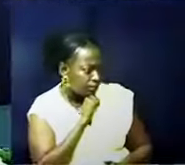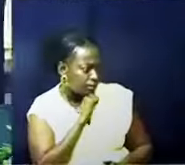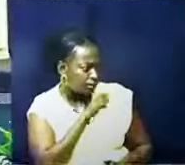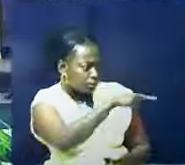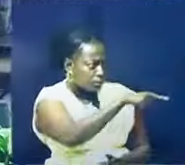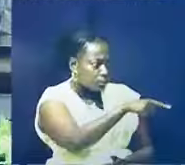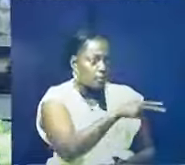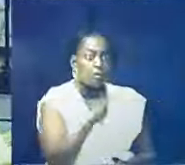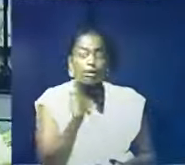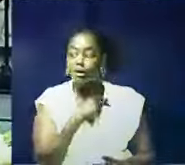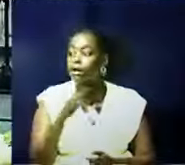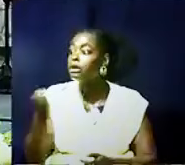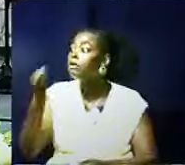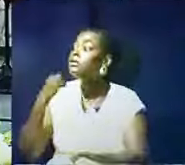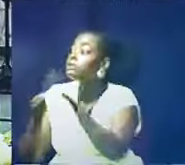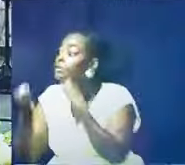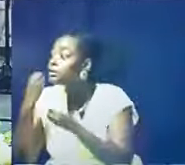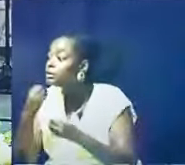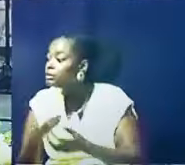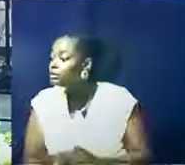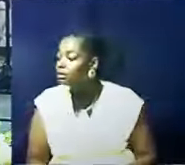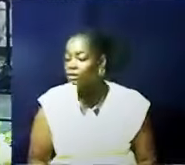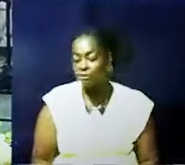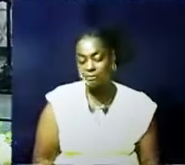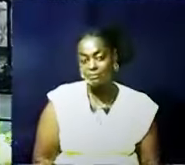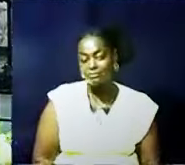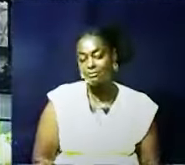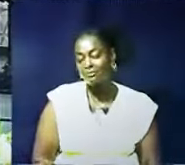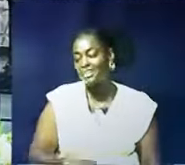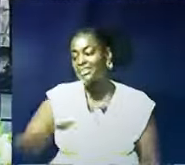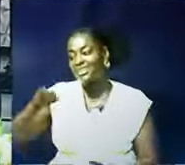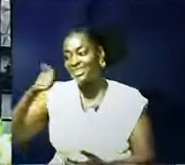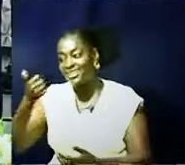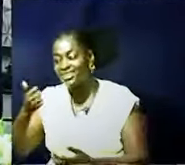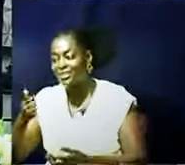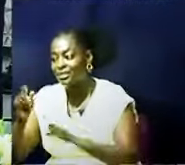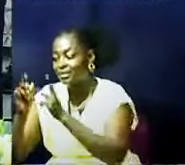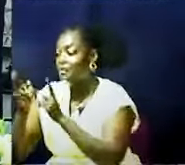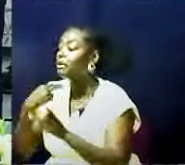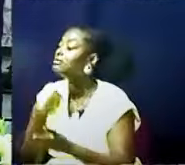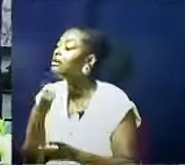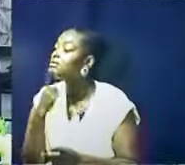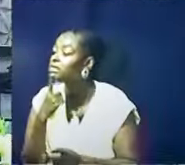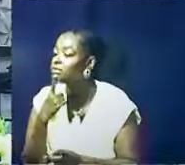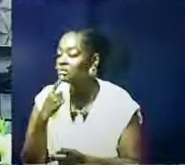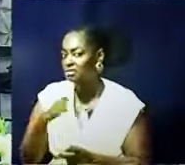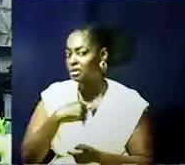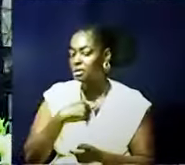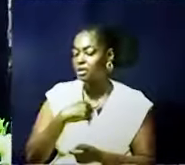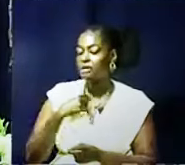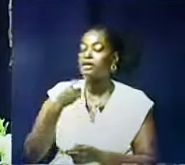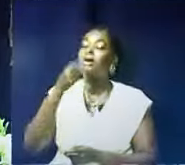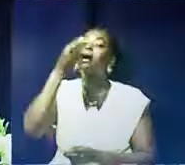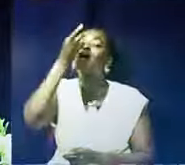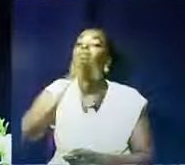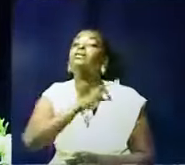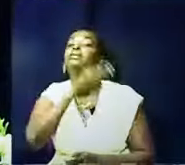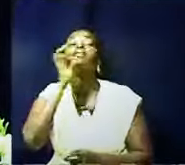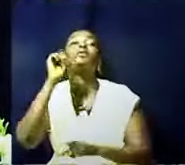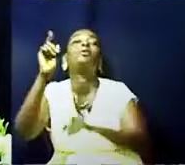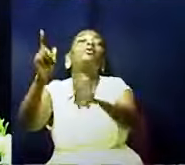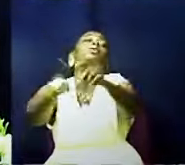other person told me that we have been fasting. Ah. And about Konsika told him, say, "Ya tri kom sa."